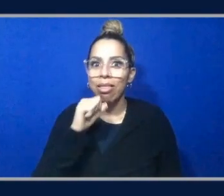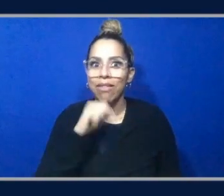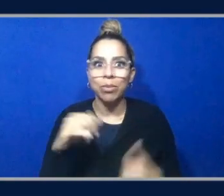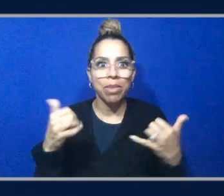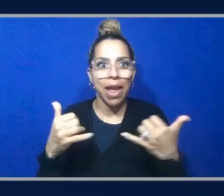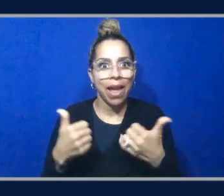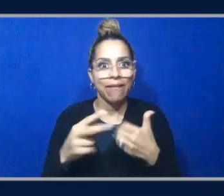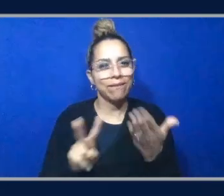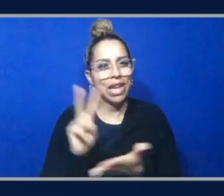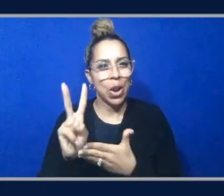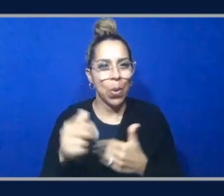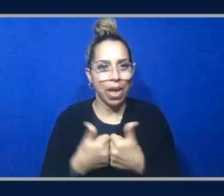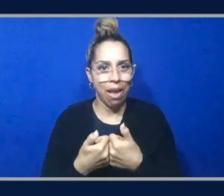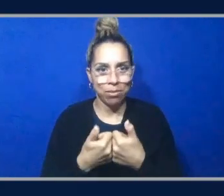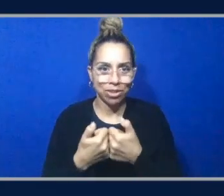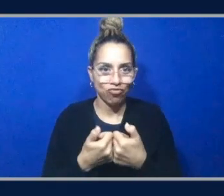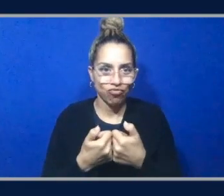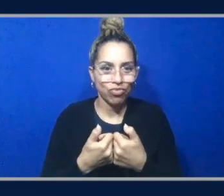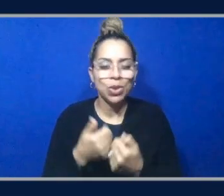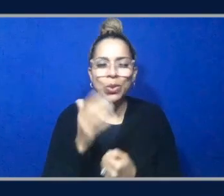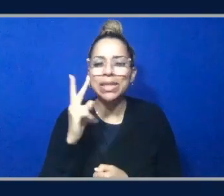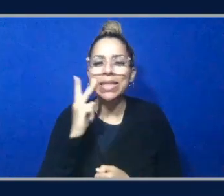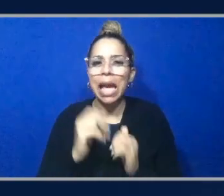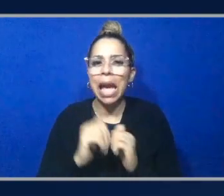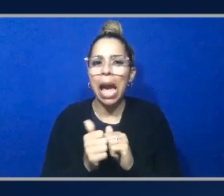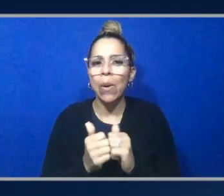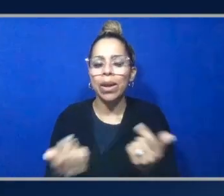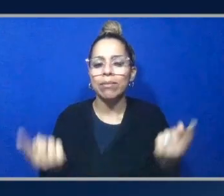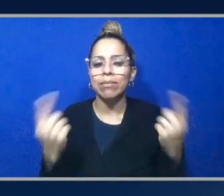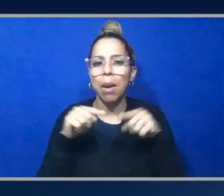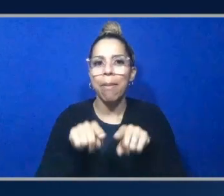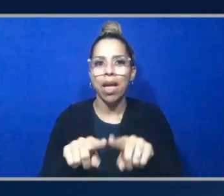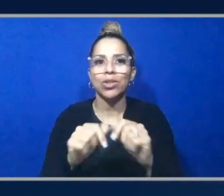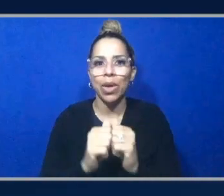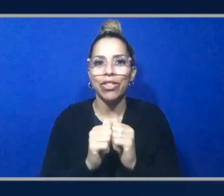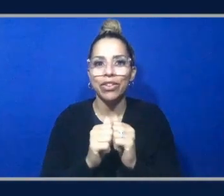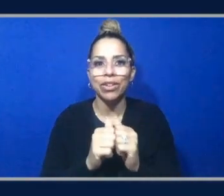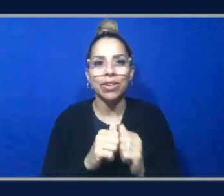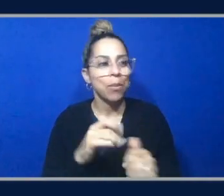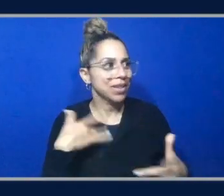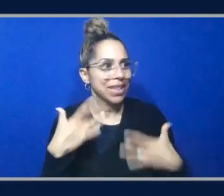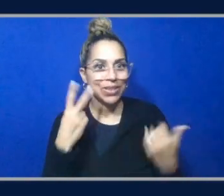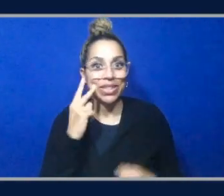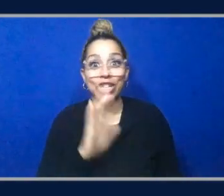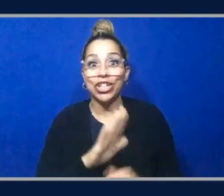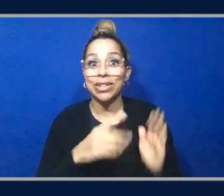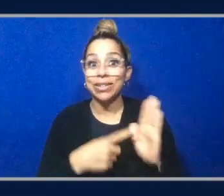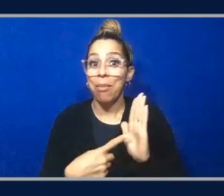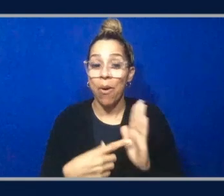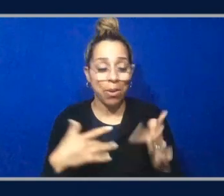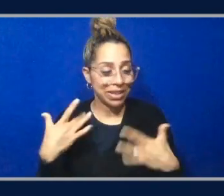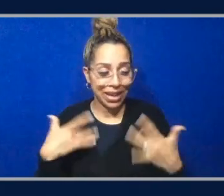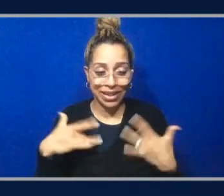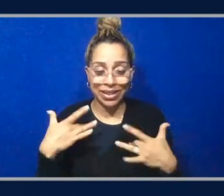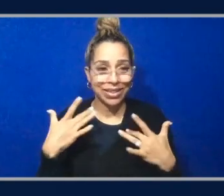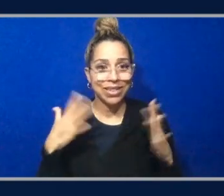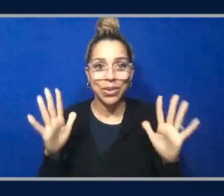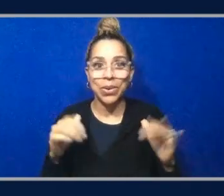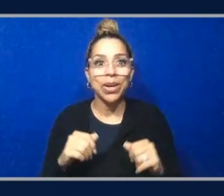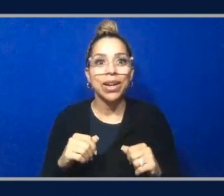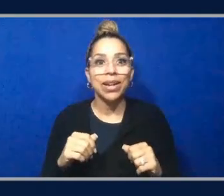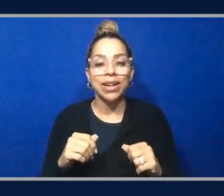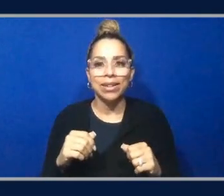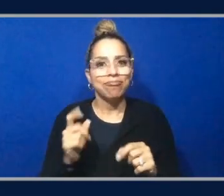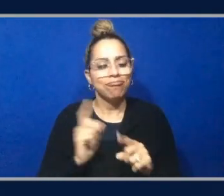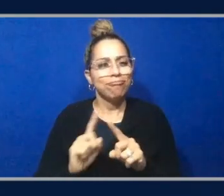those two actually combine very well together. And I'm excited to see your demo. I'm excited to see your demo. So a combination of video games